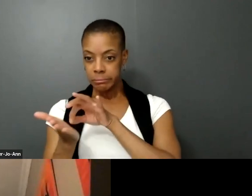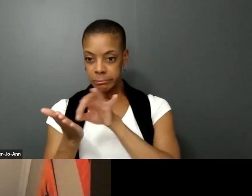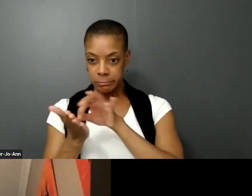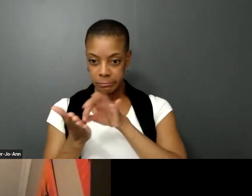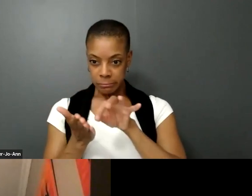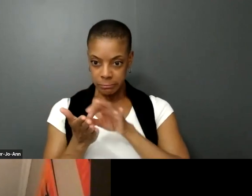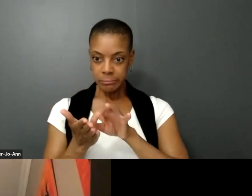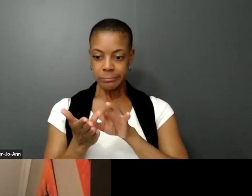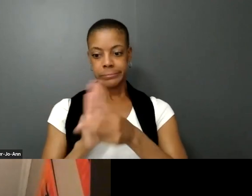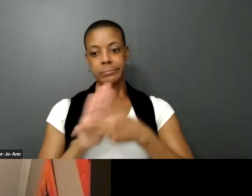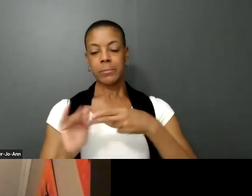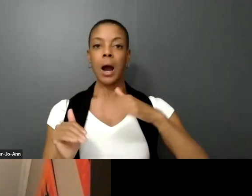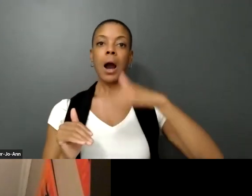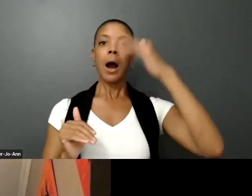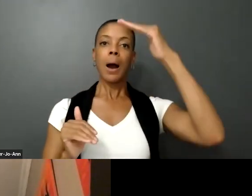Canada.